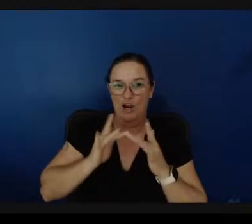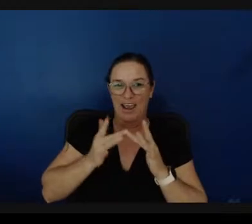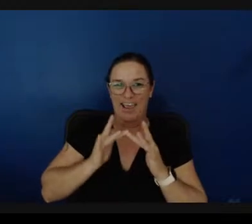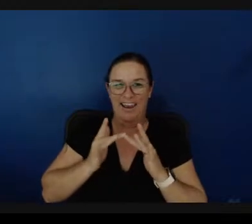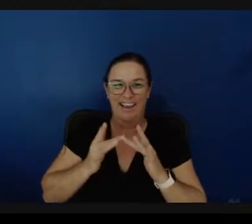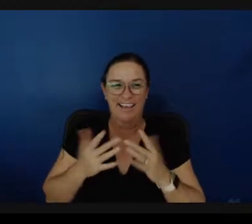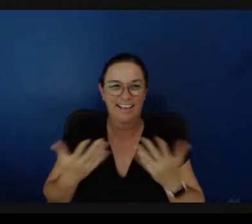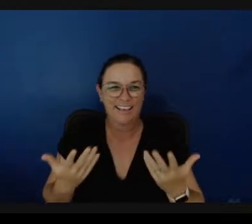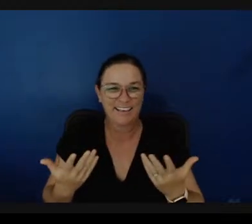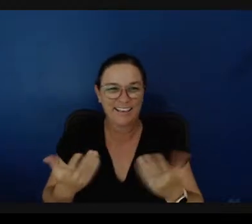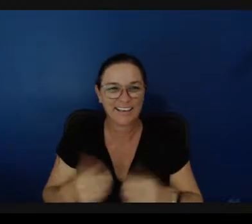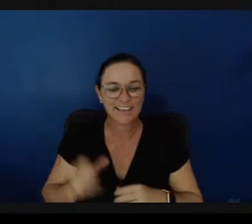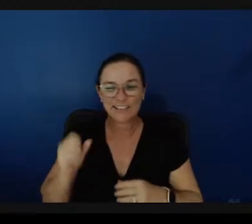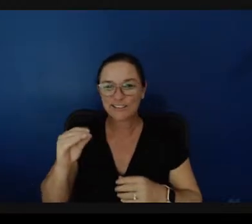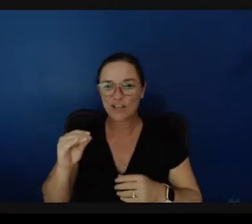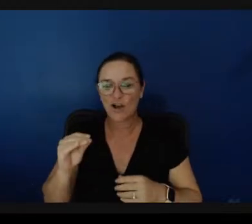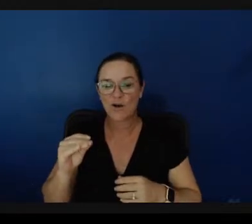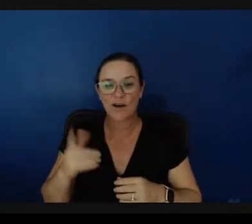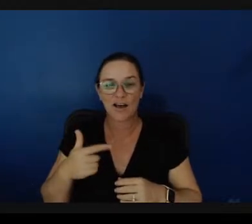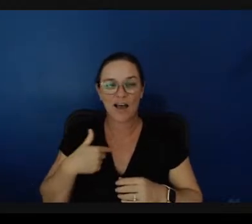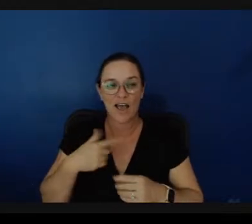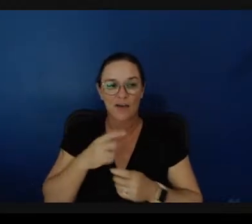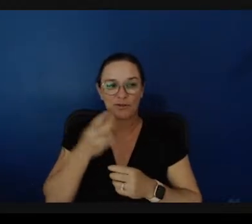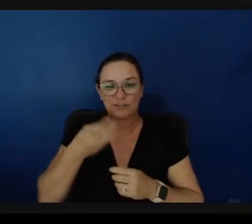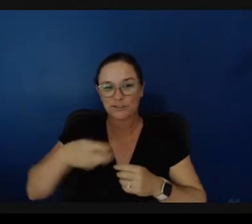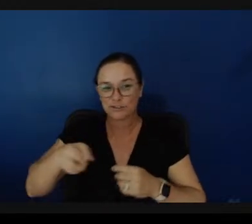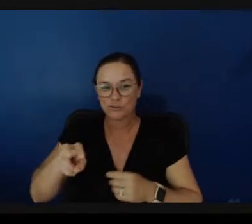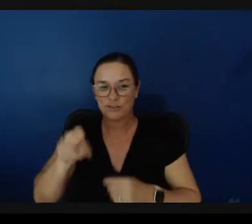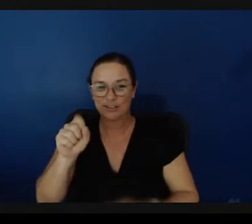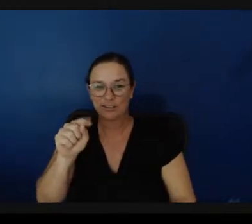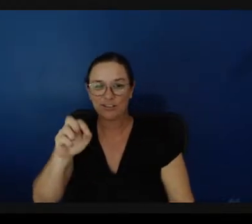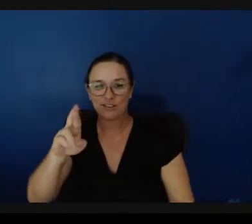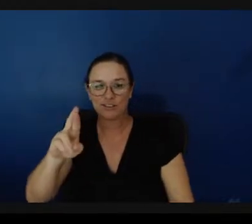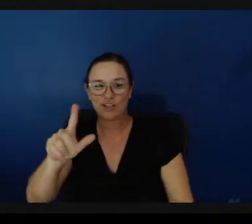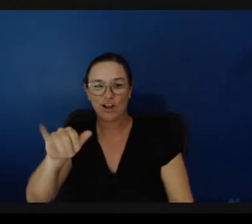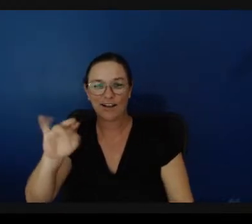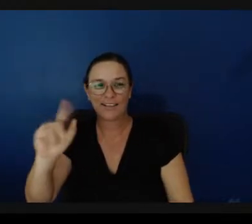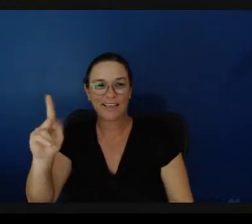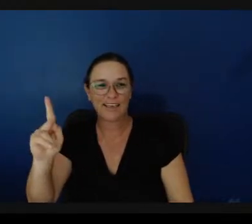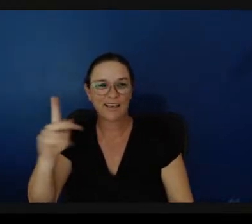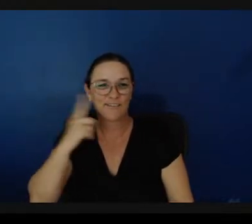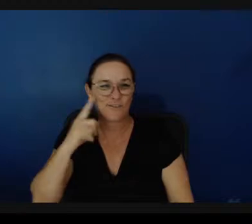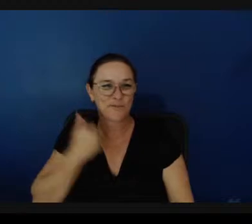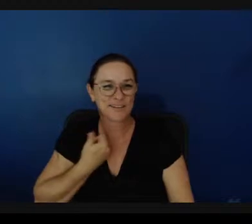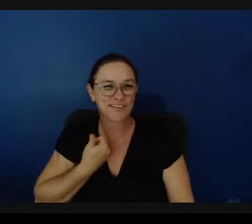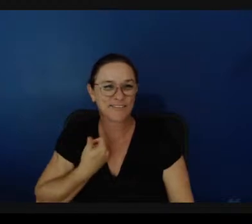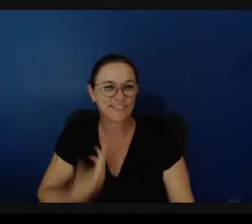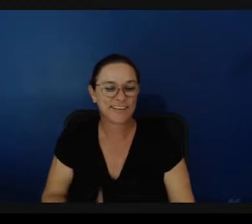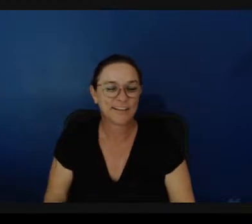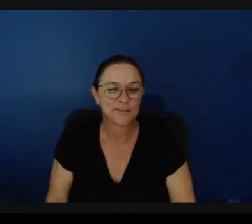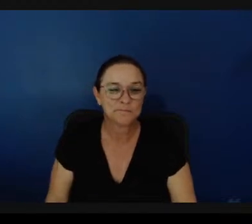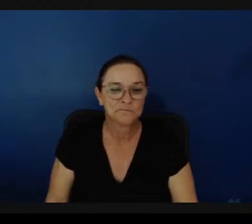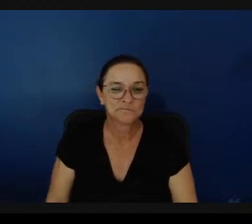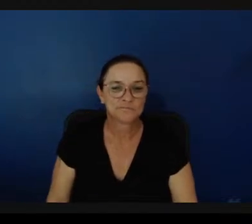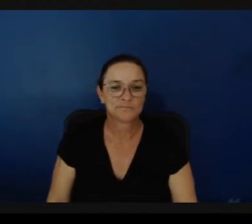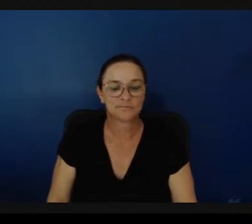right. So I went to switch to Starlink as my first reaction to that. Yeah. Not great.